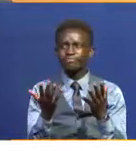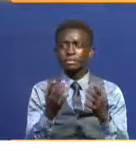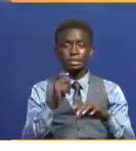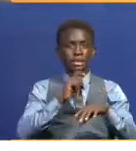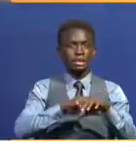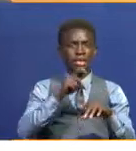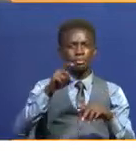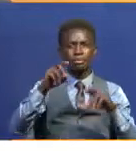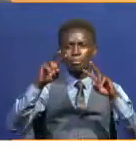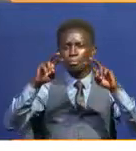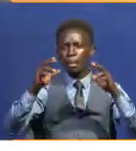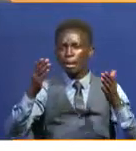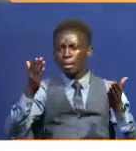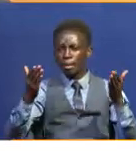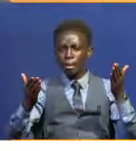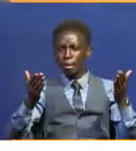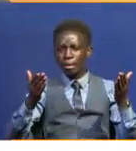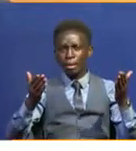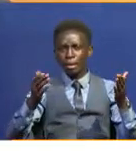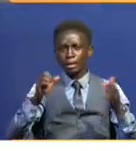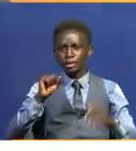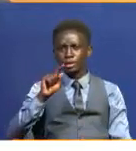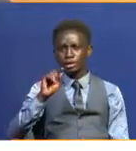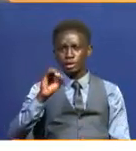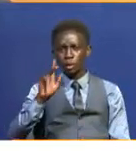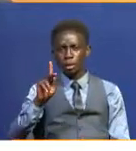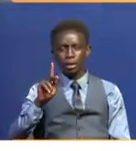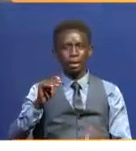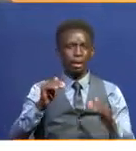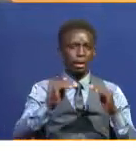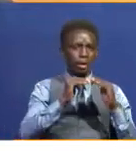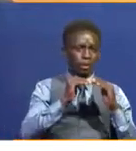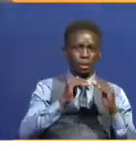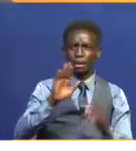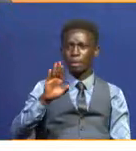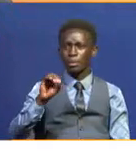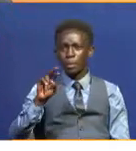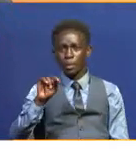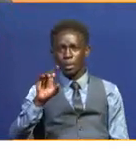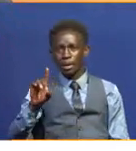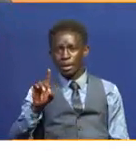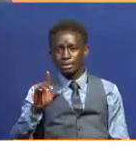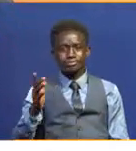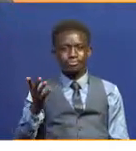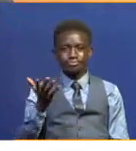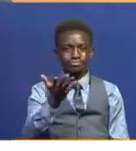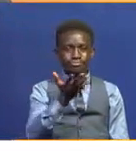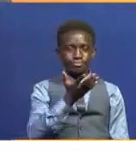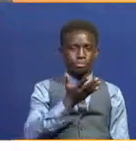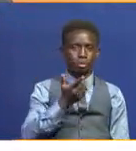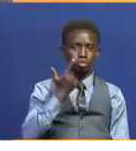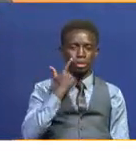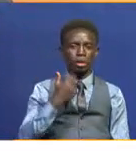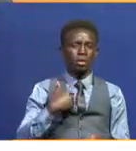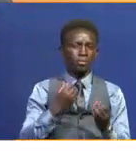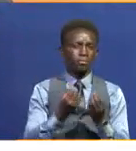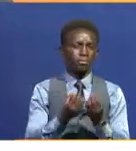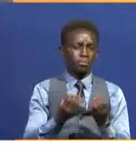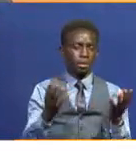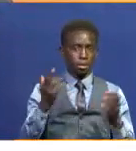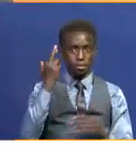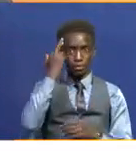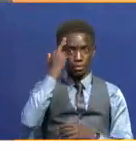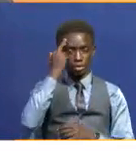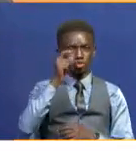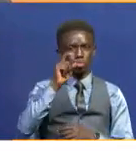when you're analyzing stocks, equities and bonds, then it's multiple factors that